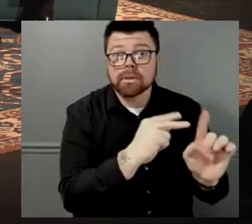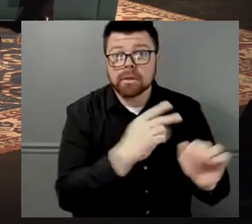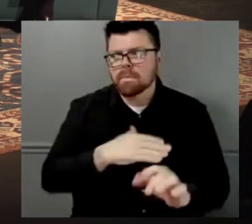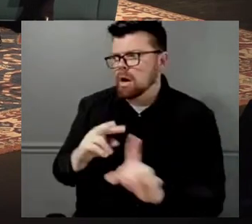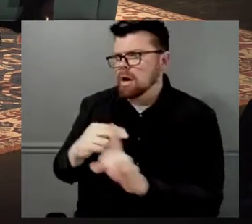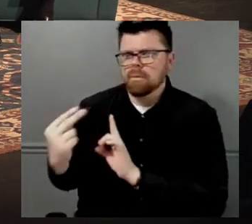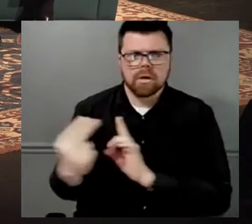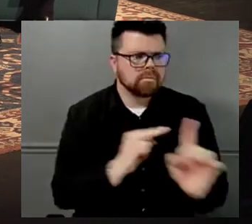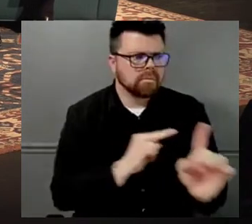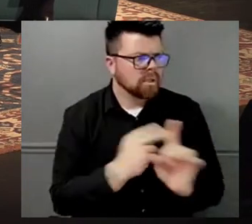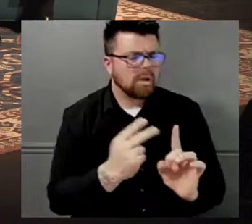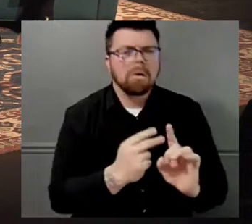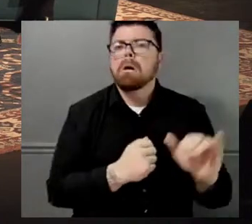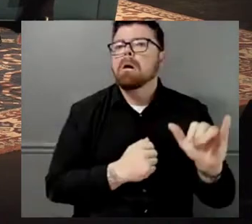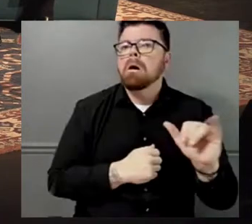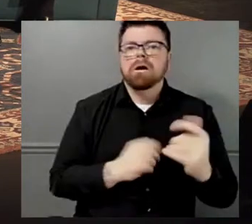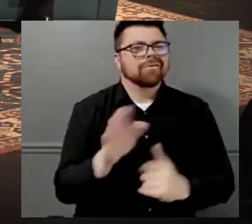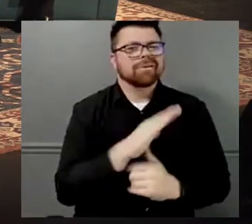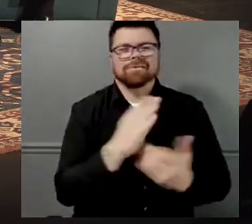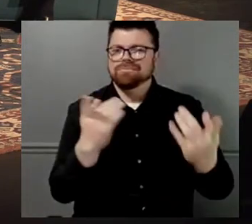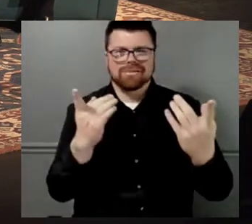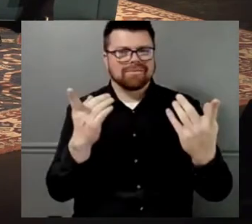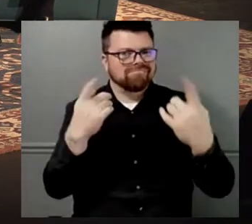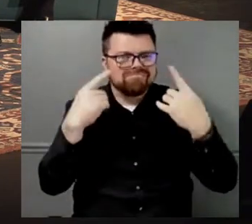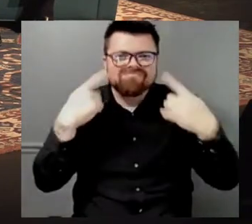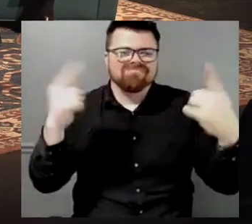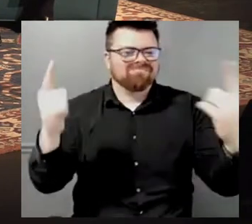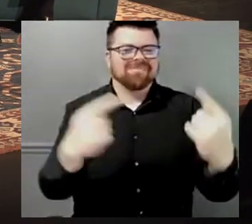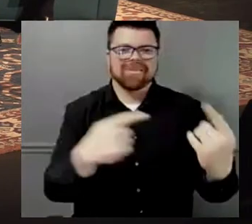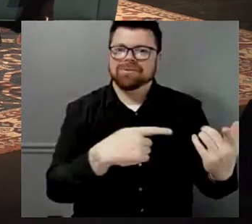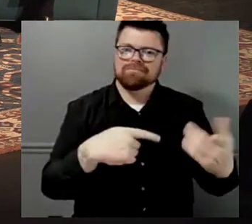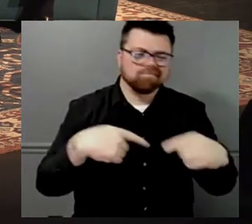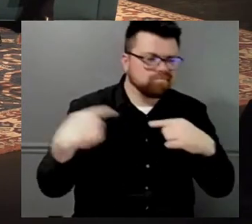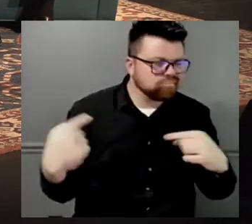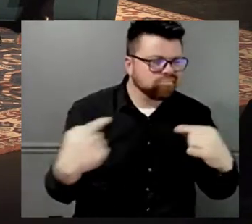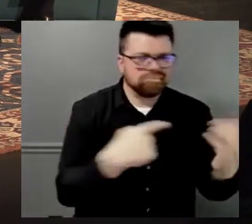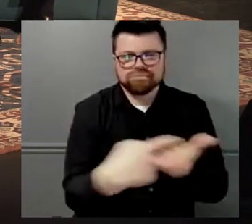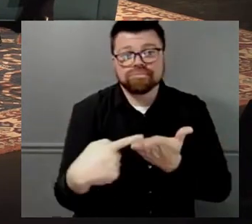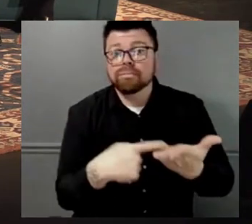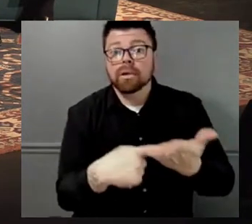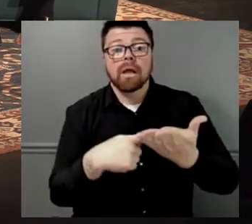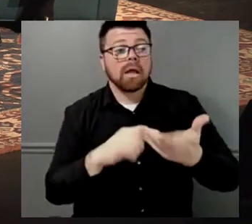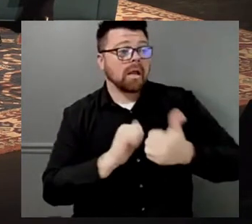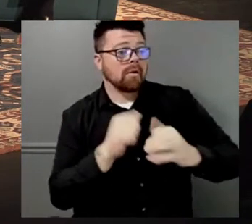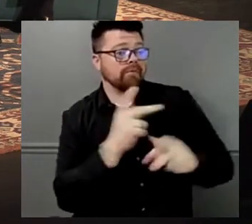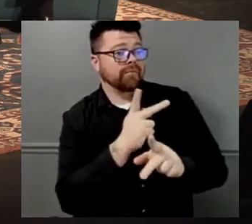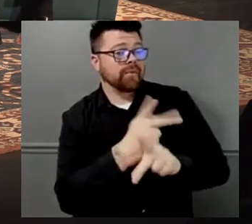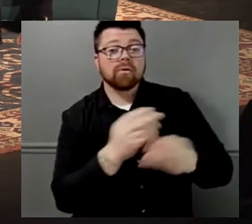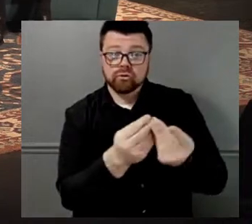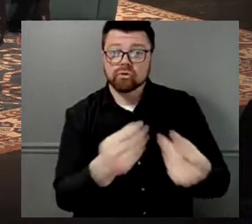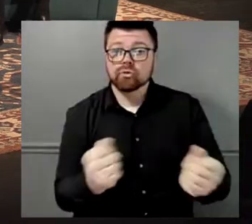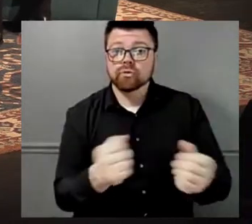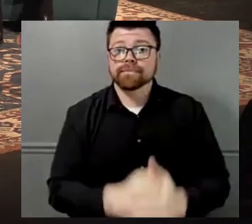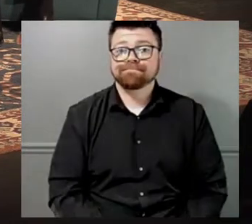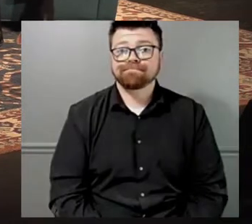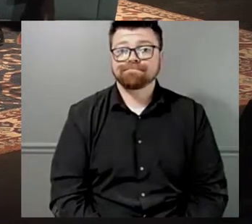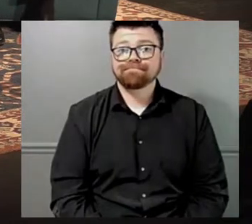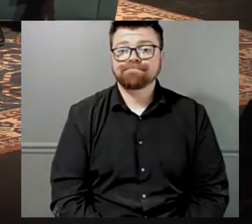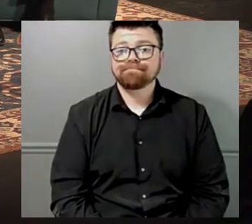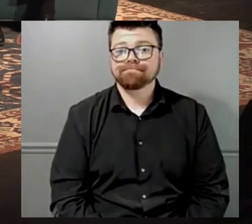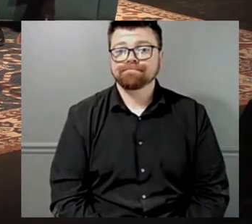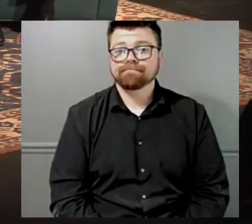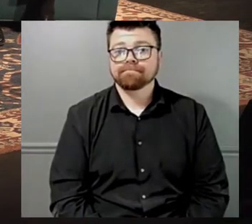exchange. Exactly. Yeah. And it's or reaching a way of solution to a problem. You know, the